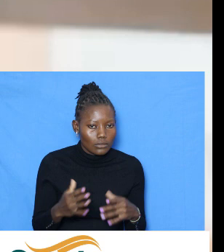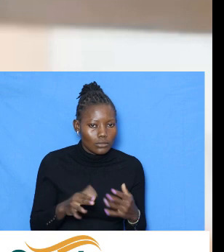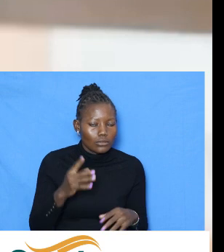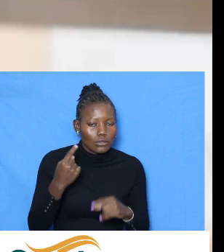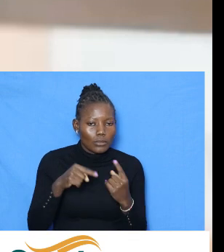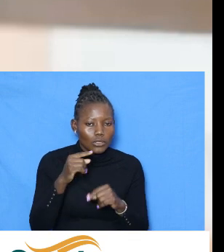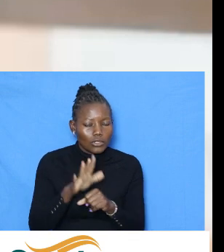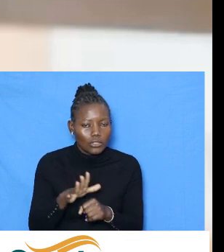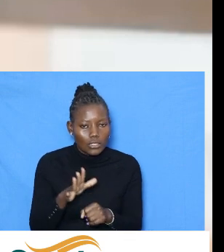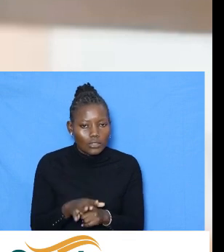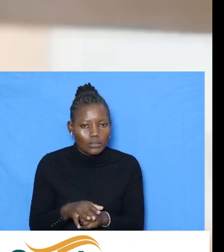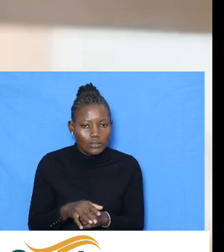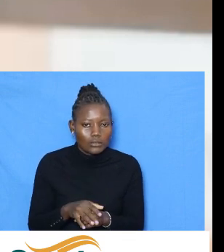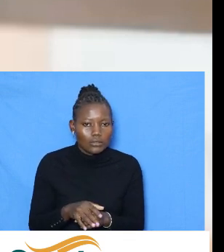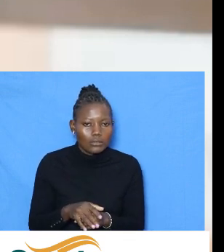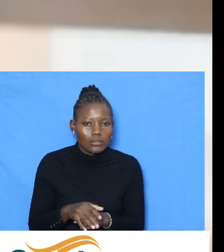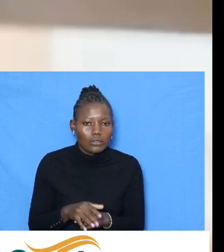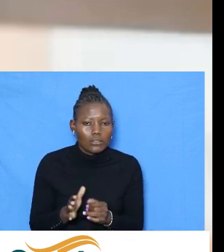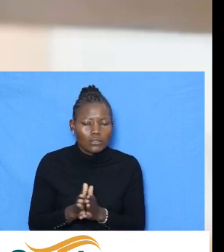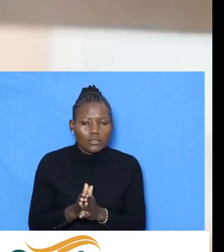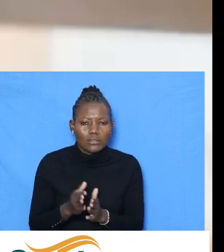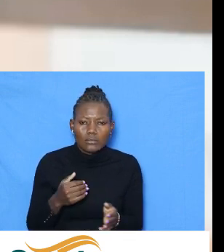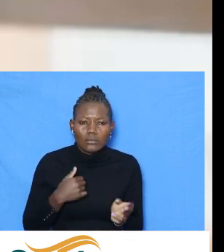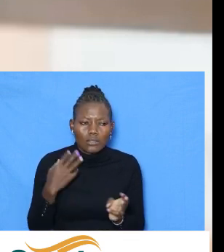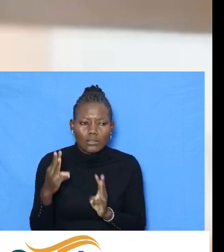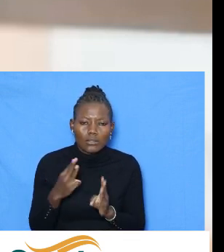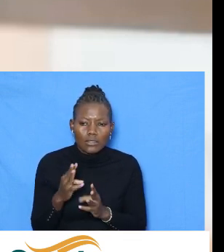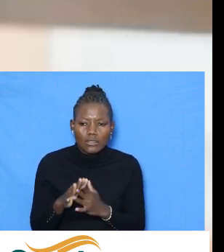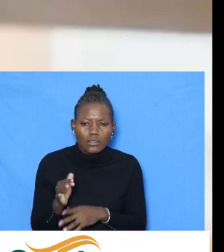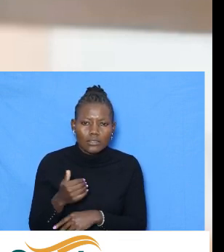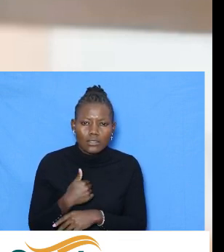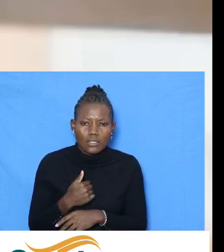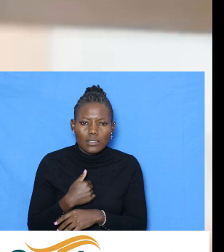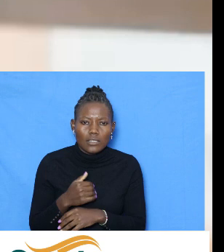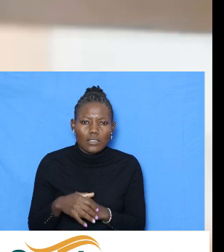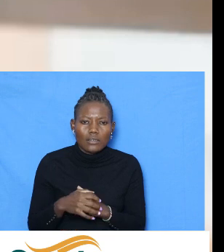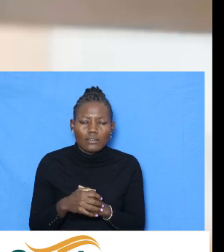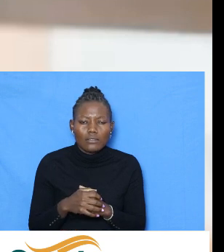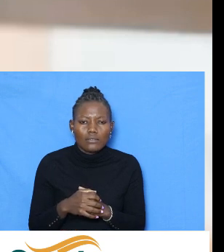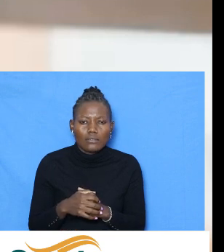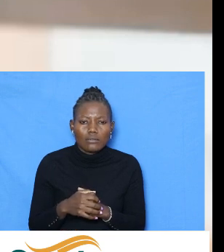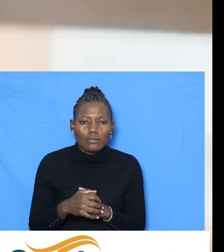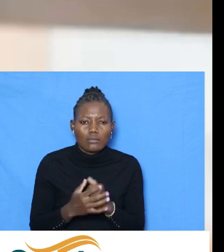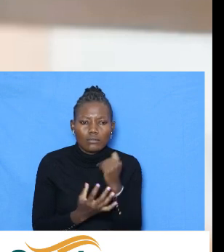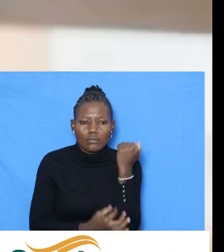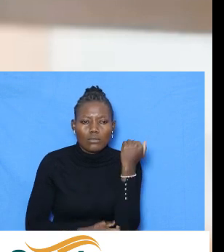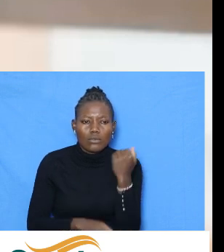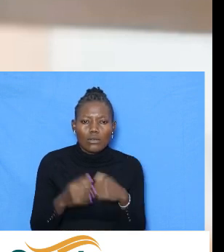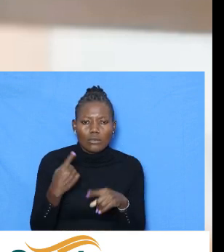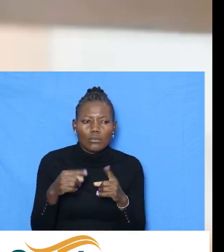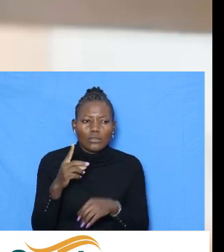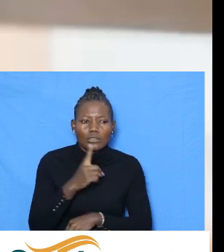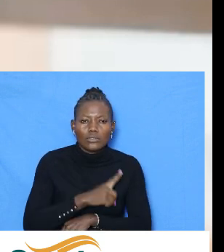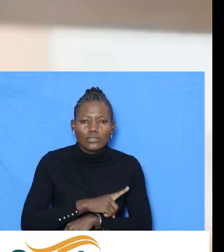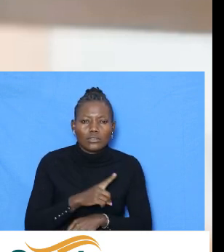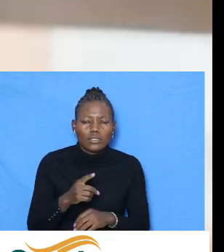games. And my hypothesis is that they have just poor game day